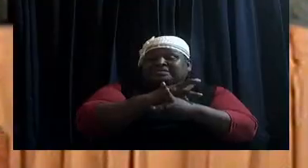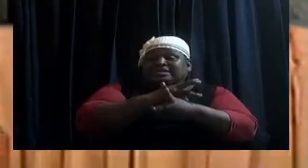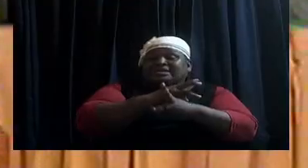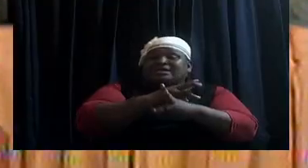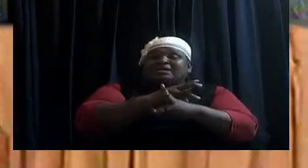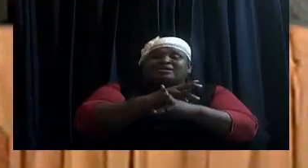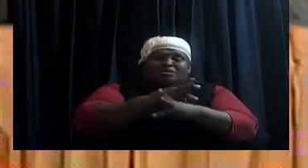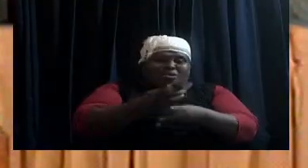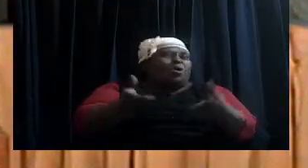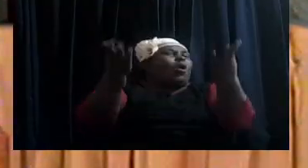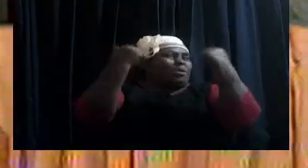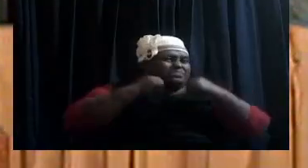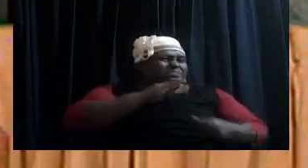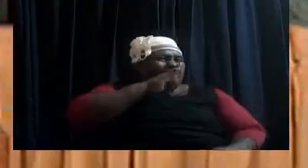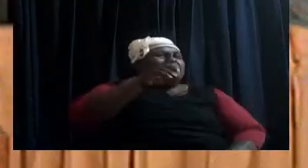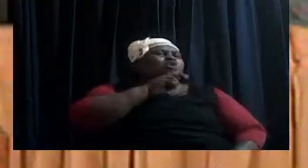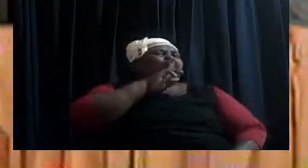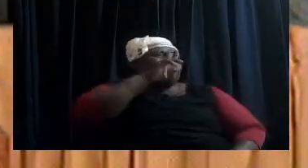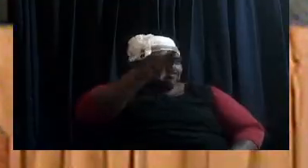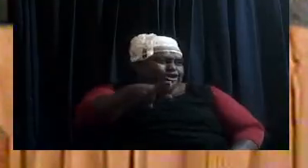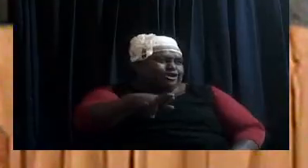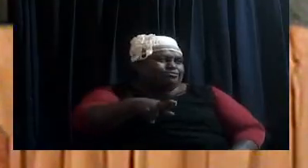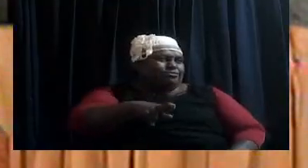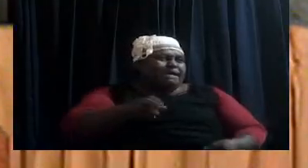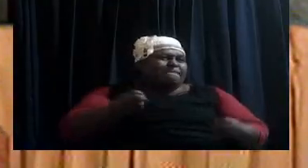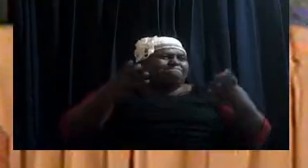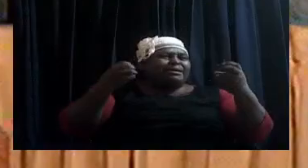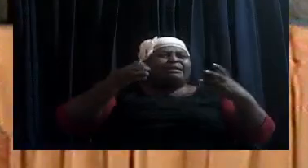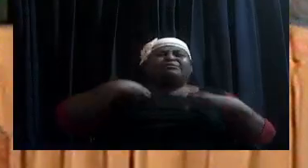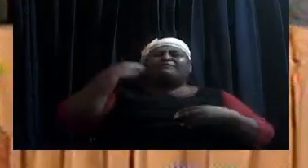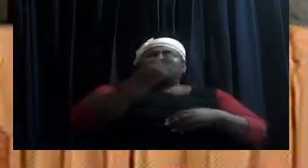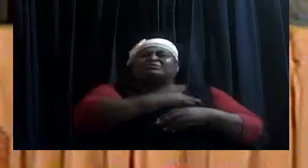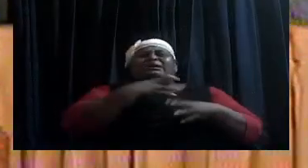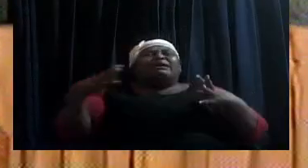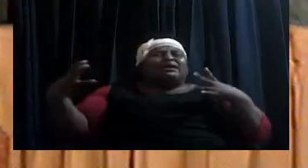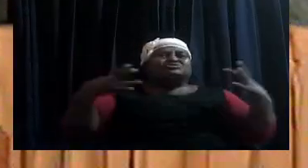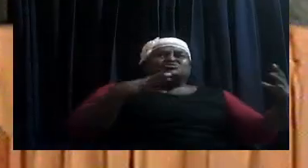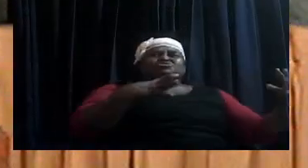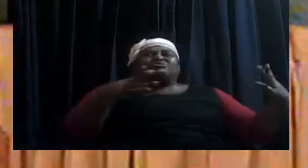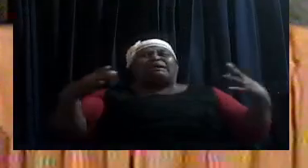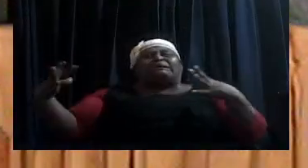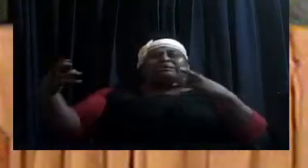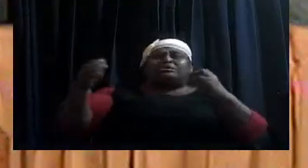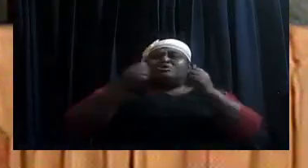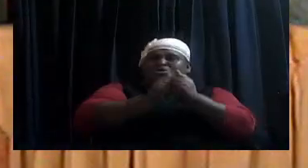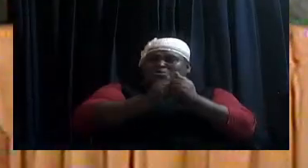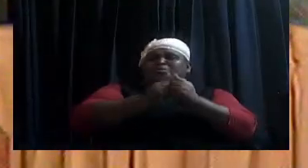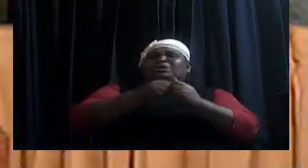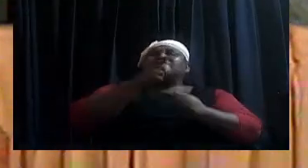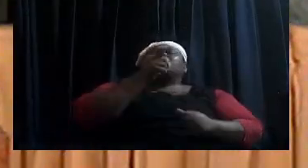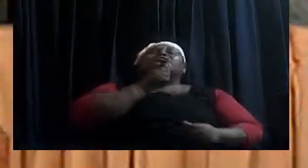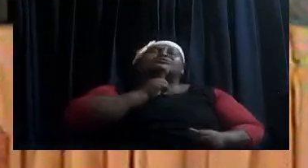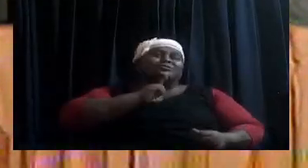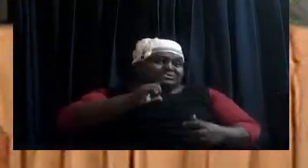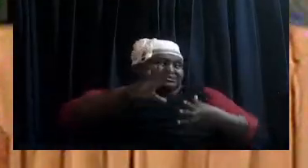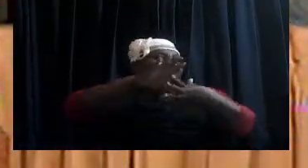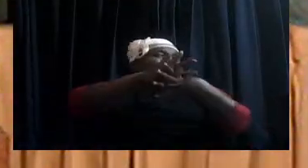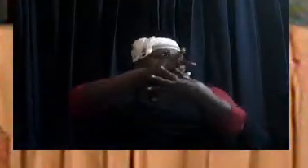be real. Many of us have struggled with the lust of the